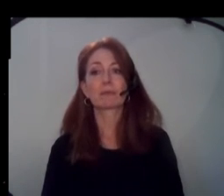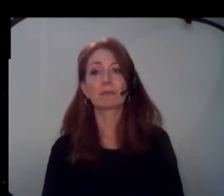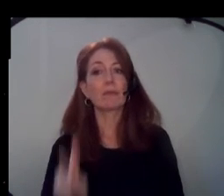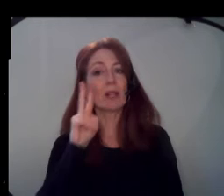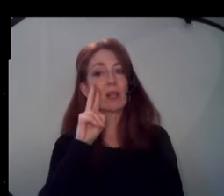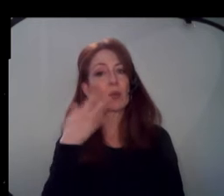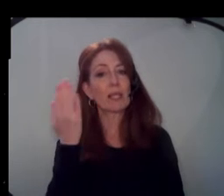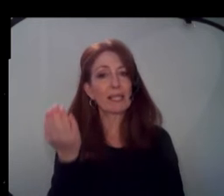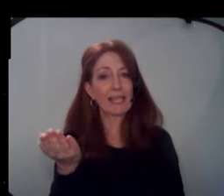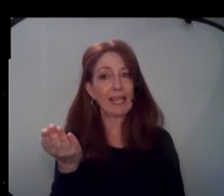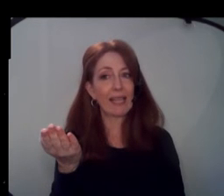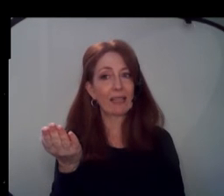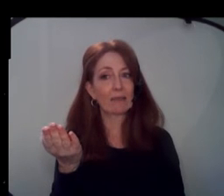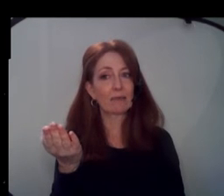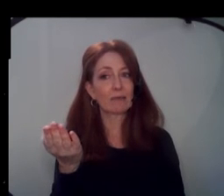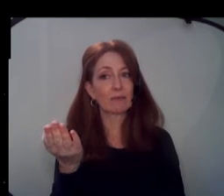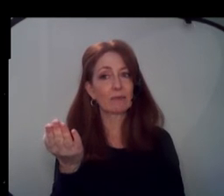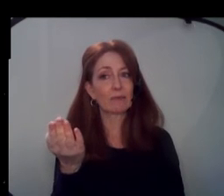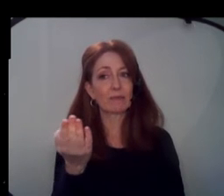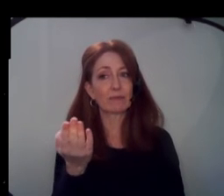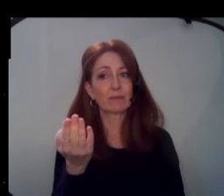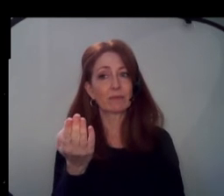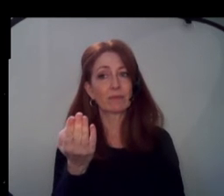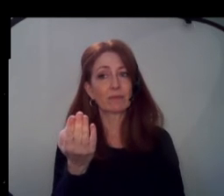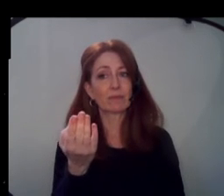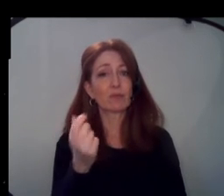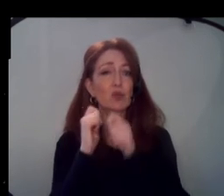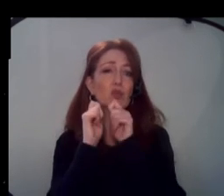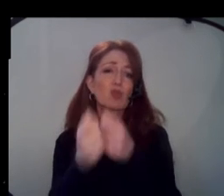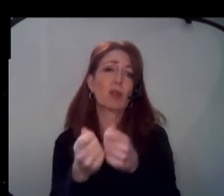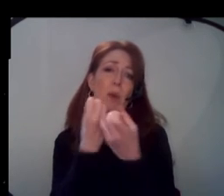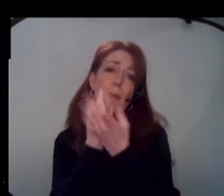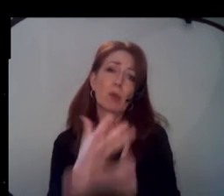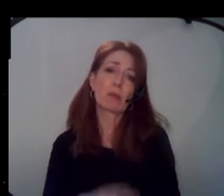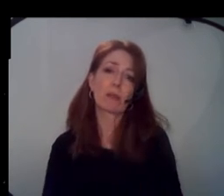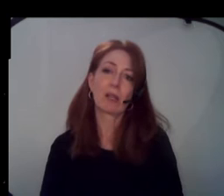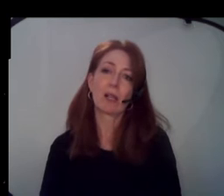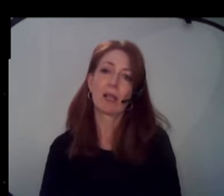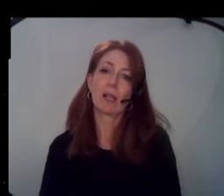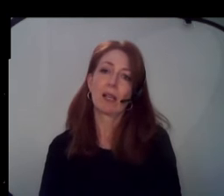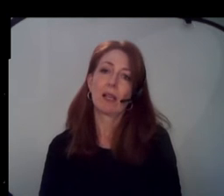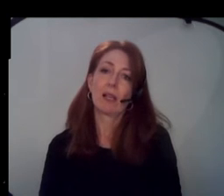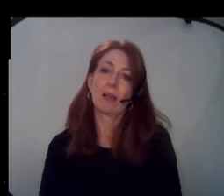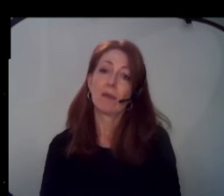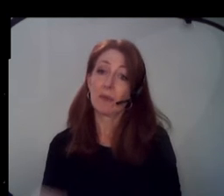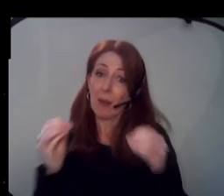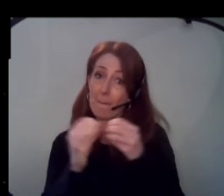very, very wonderful treatment. Perhaps I'll let Bender say a little bit about the composition and so